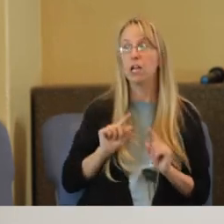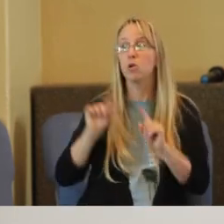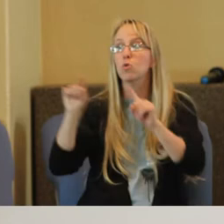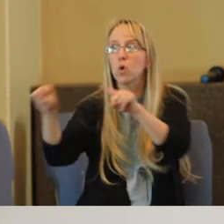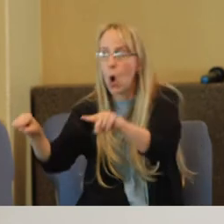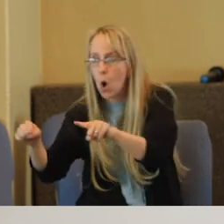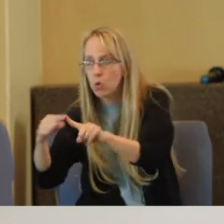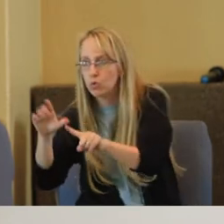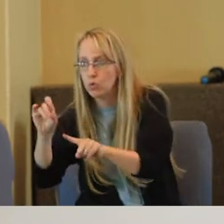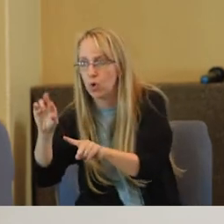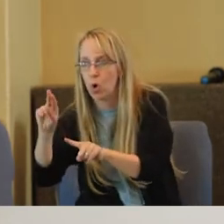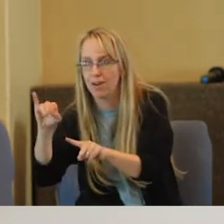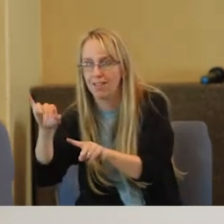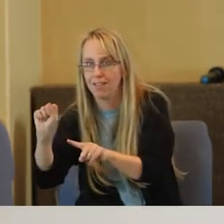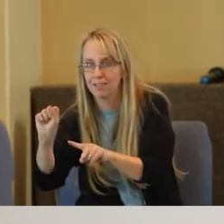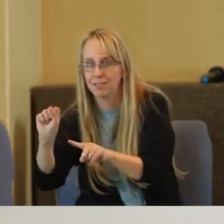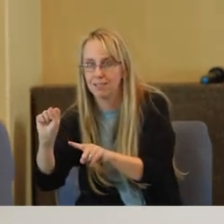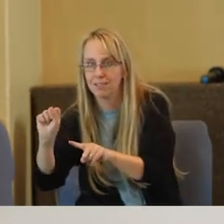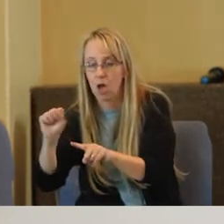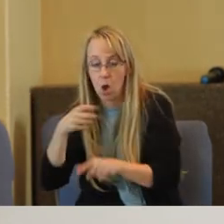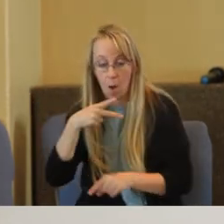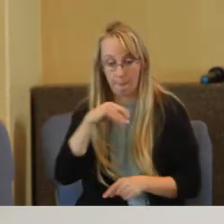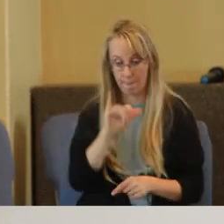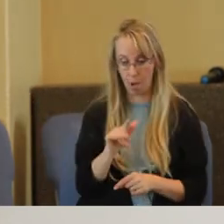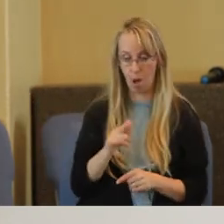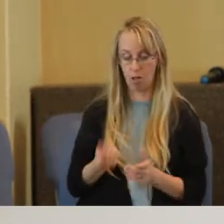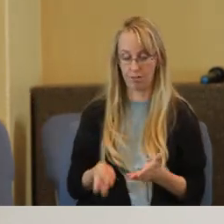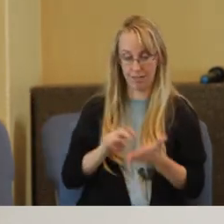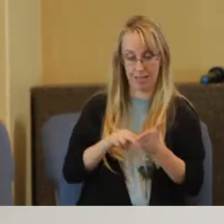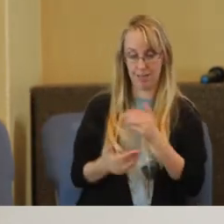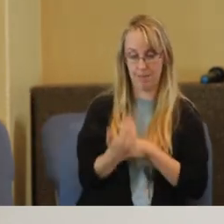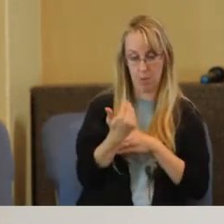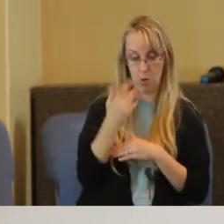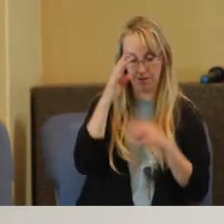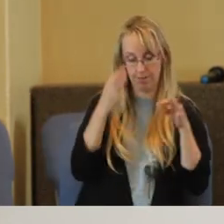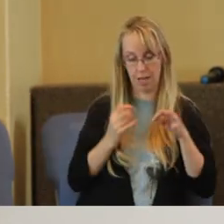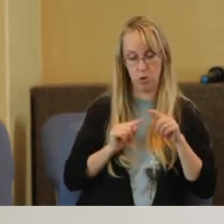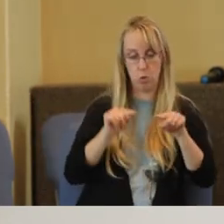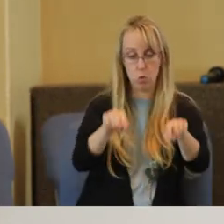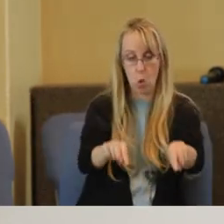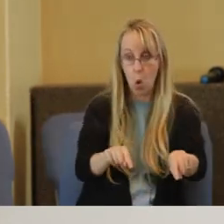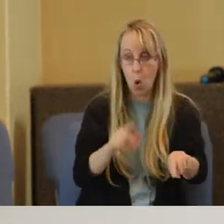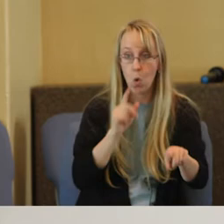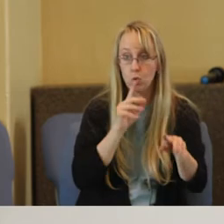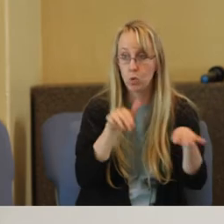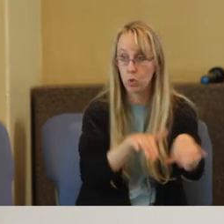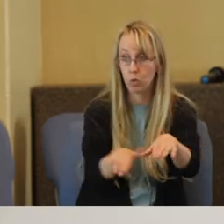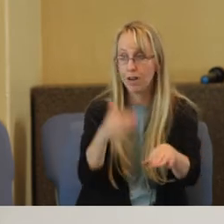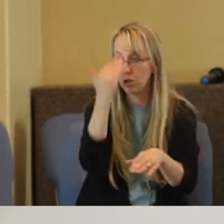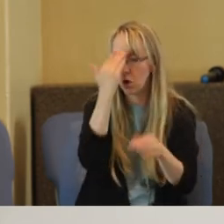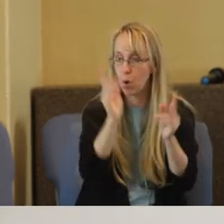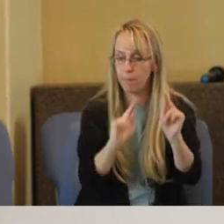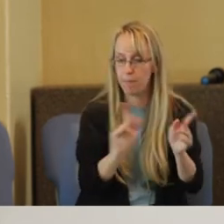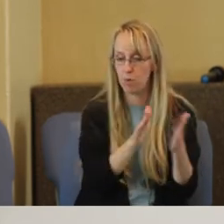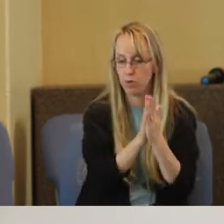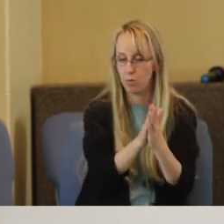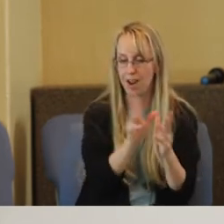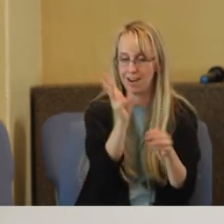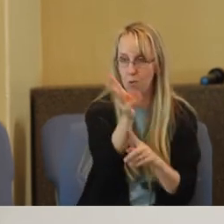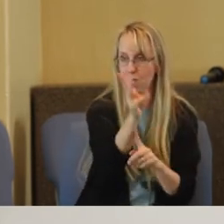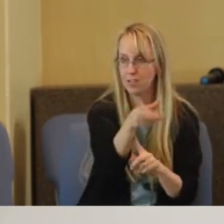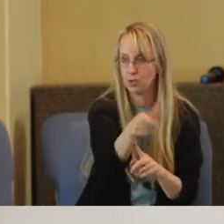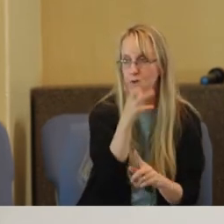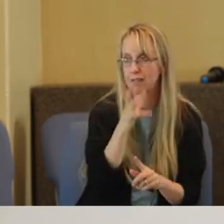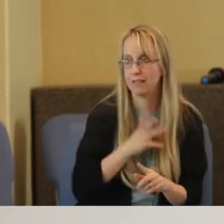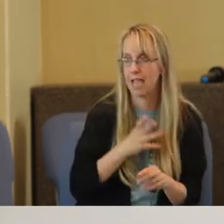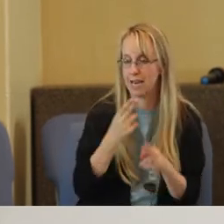Paul gets up in the morning, and he decides to go down to a creek where it's known for people to pray, and he witnesses to a lady by the name of